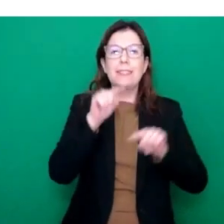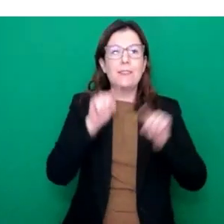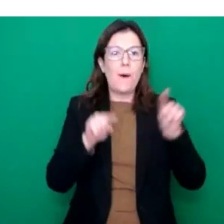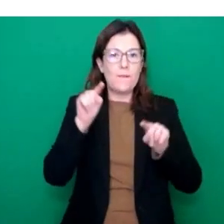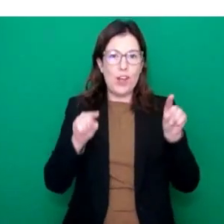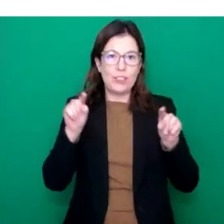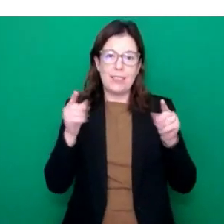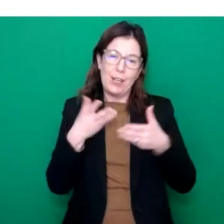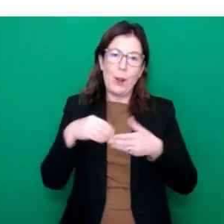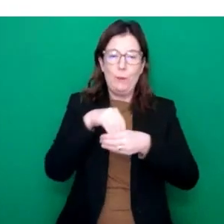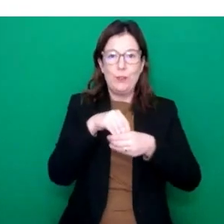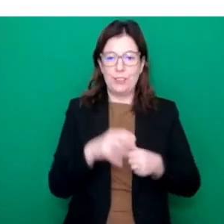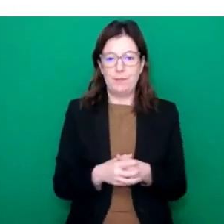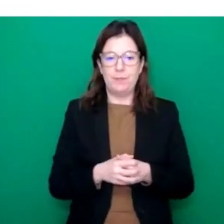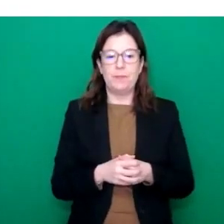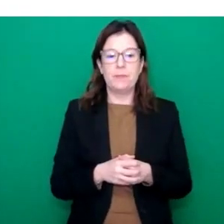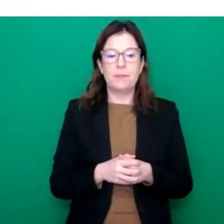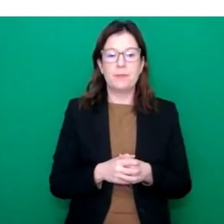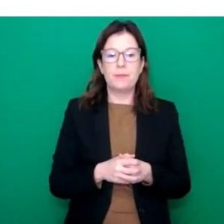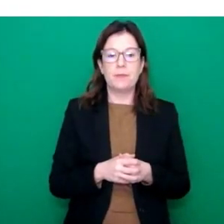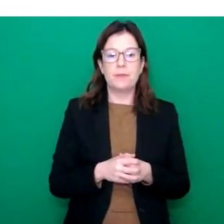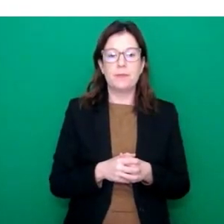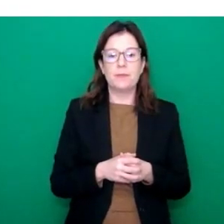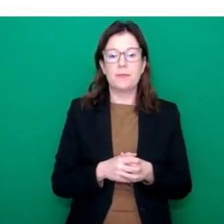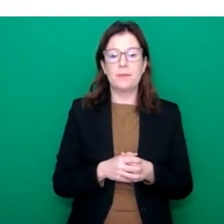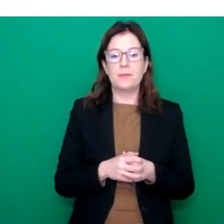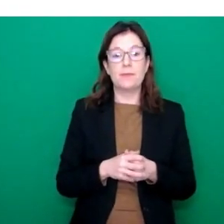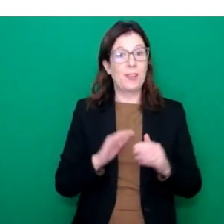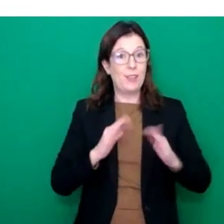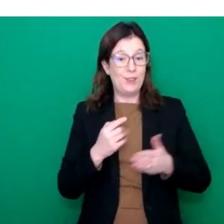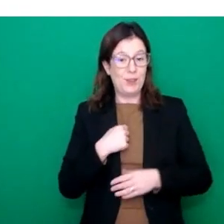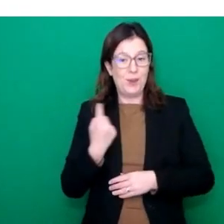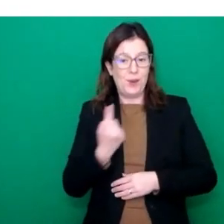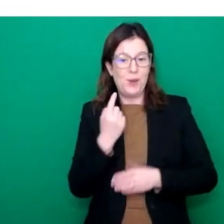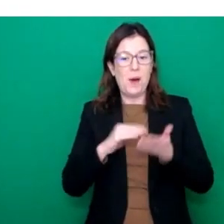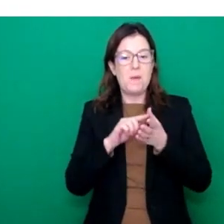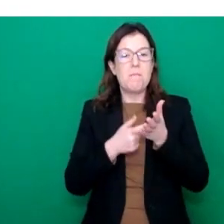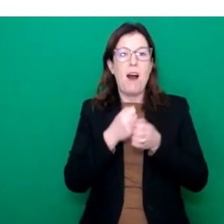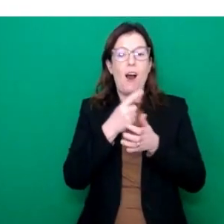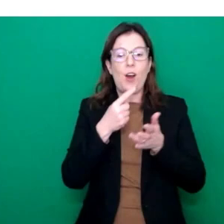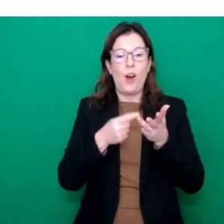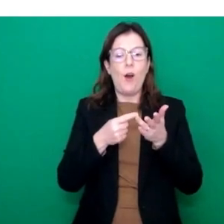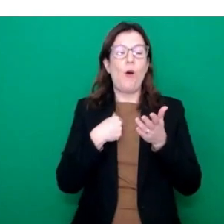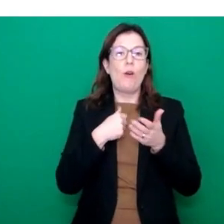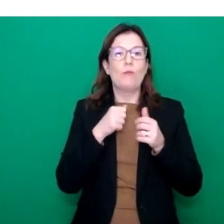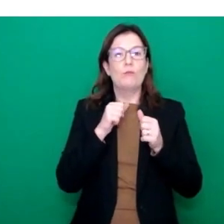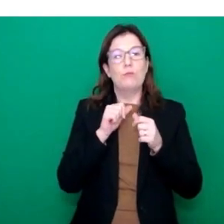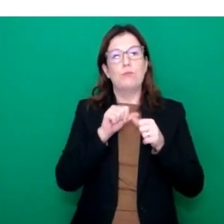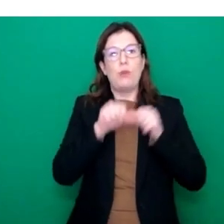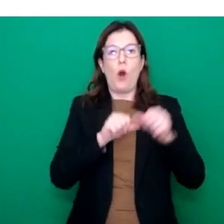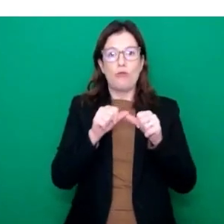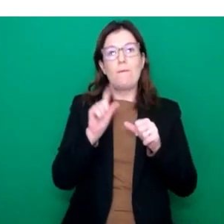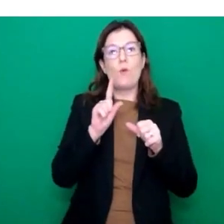and inclusion. So let's start with introductions. My name's Margo and I'm the Programme Director for the Doctorate in